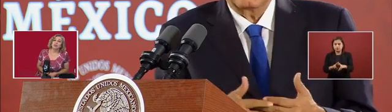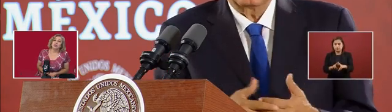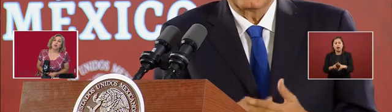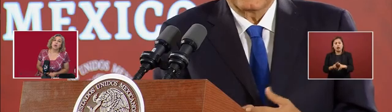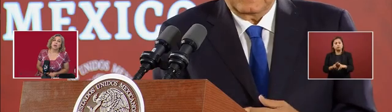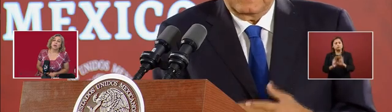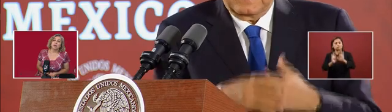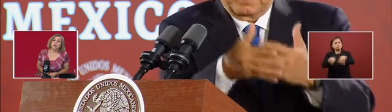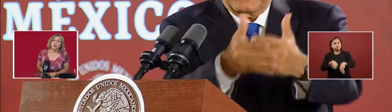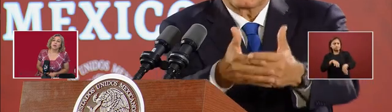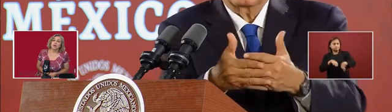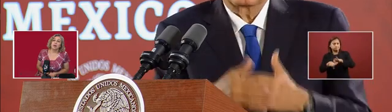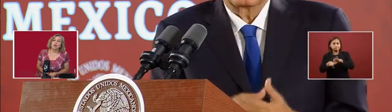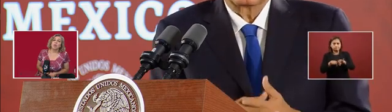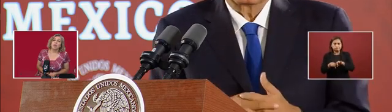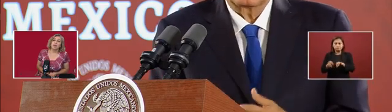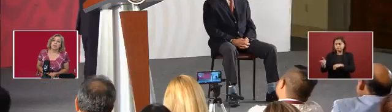autonomous,